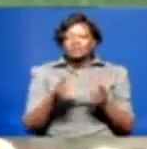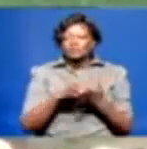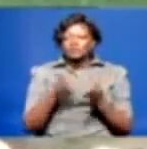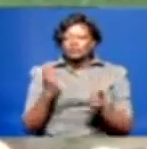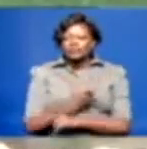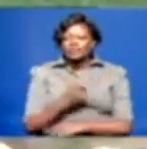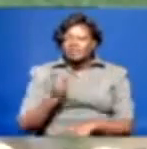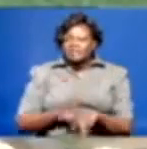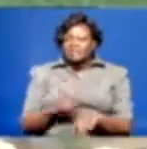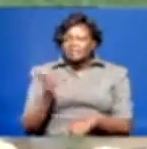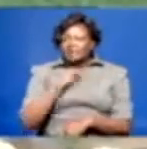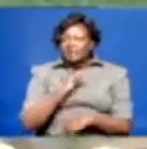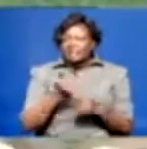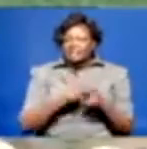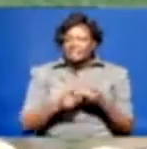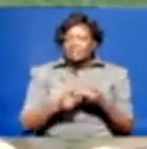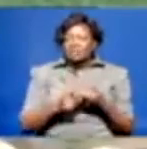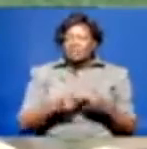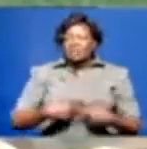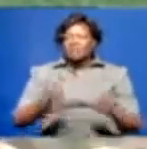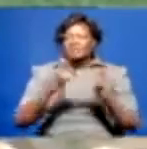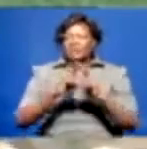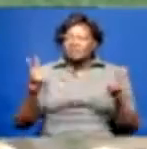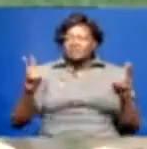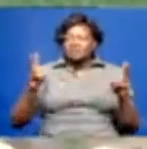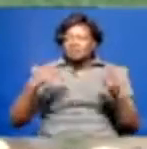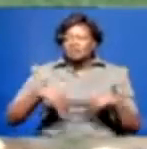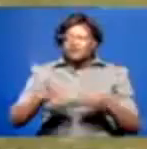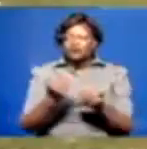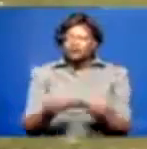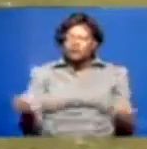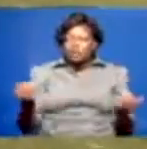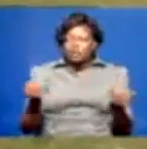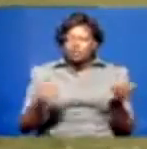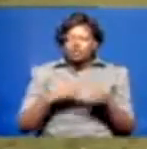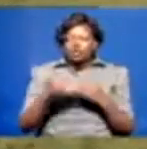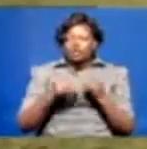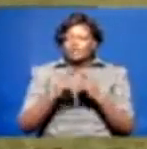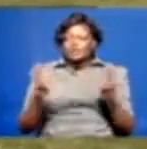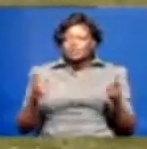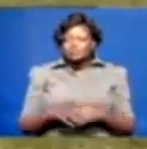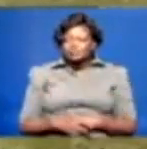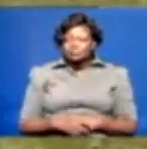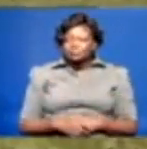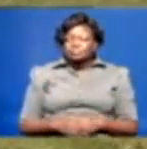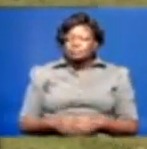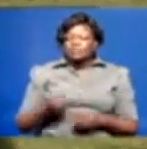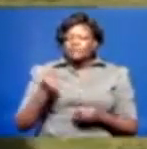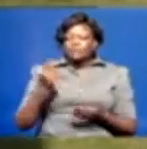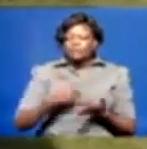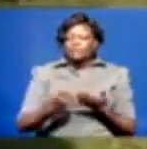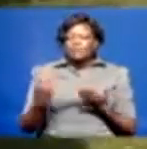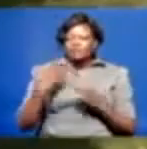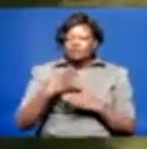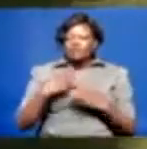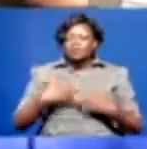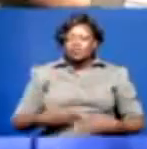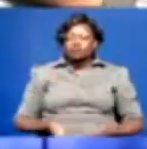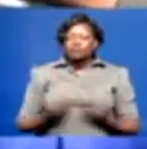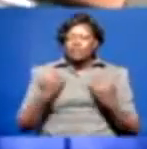Tukimaliza, tuwaje kwa amani, tuwaje tu watoto wa boma ili wote kwa amani. A few weeks after the body was exhumed and